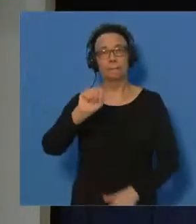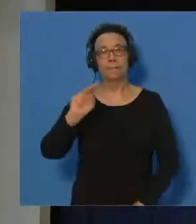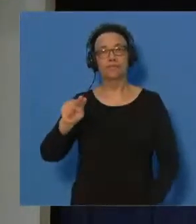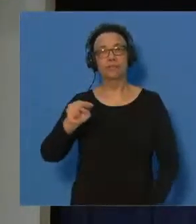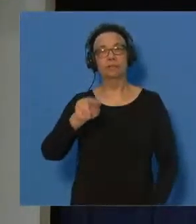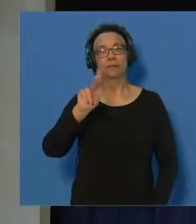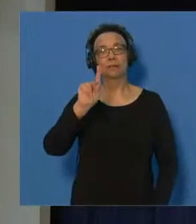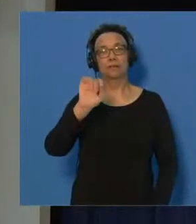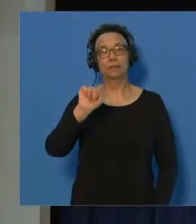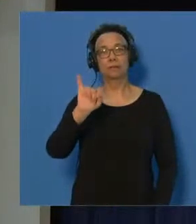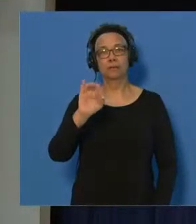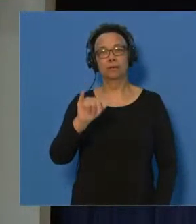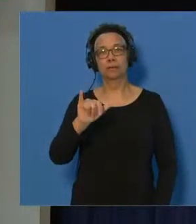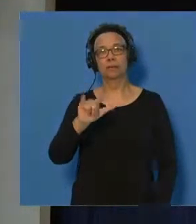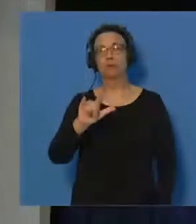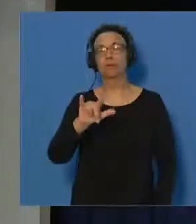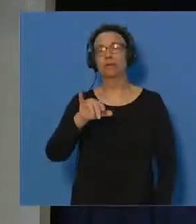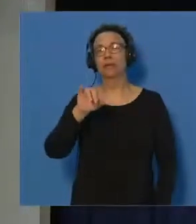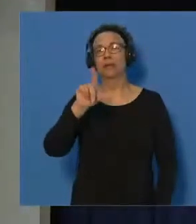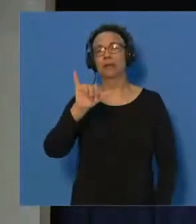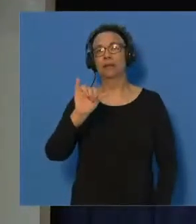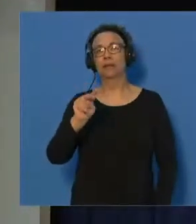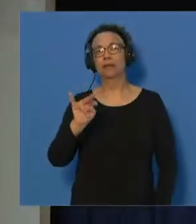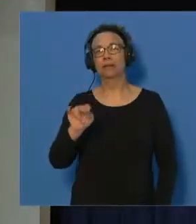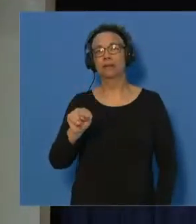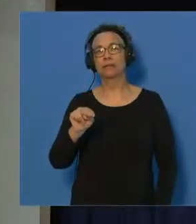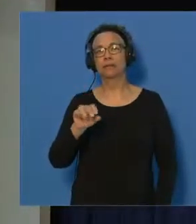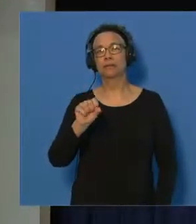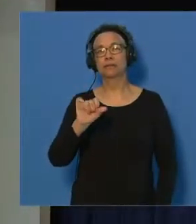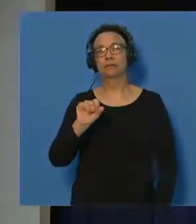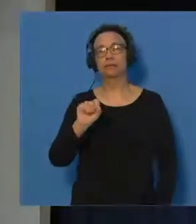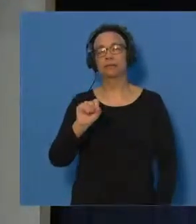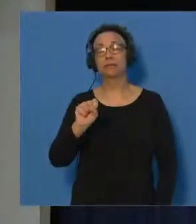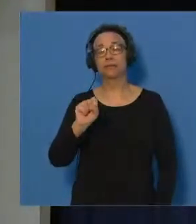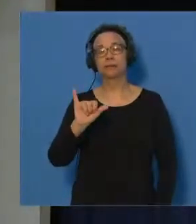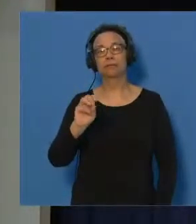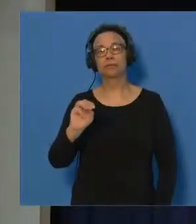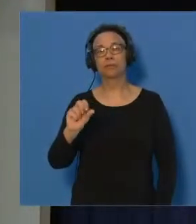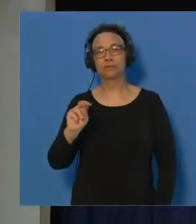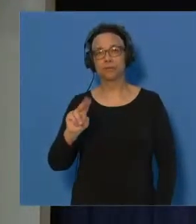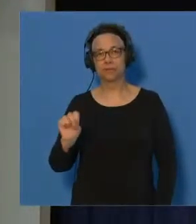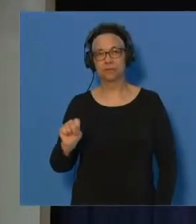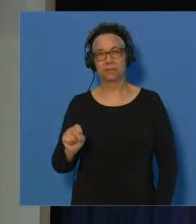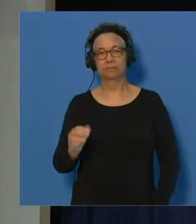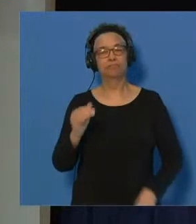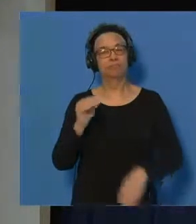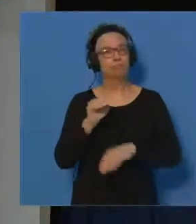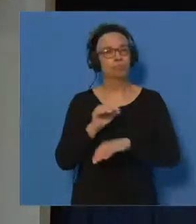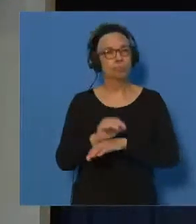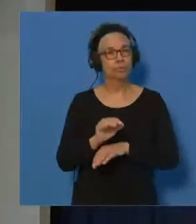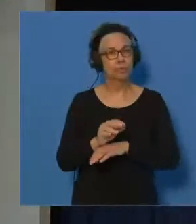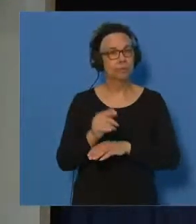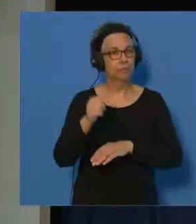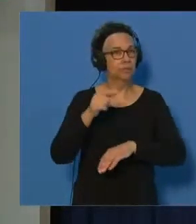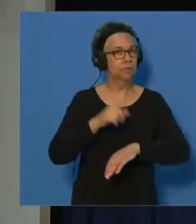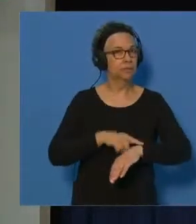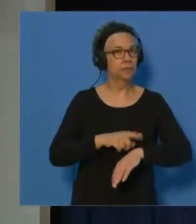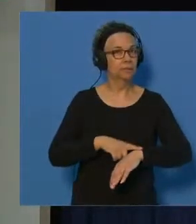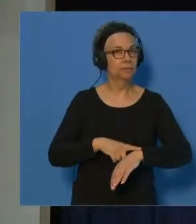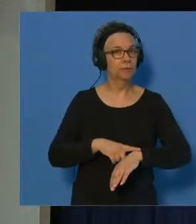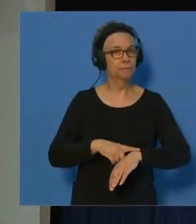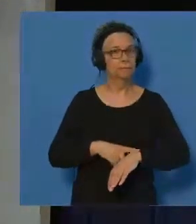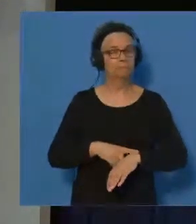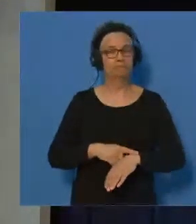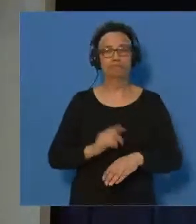Simmons. AG? Thank you, Premier. Good evening, Bermuda. In this time of unprecedented and